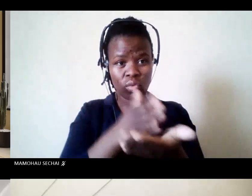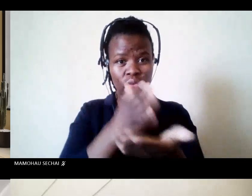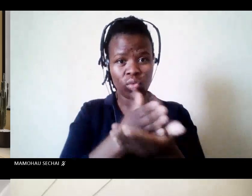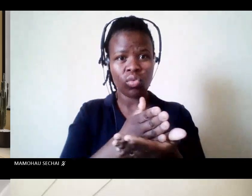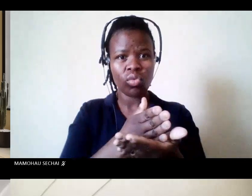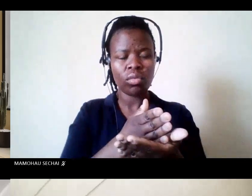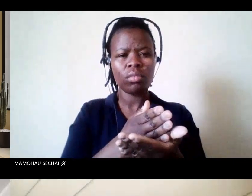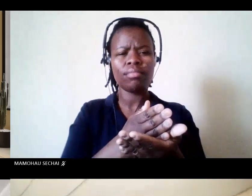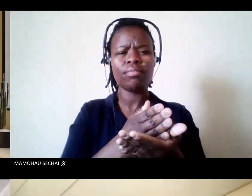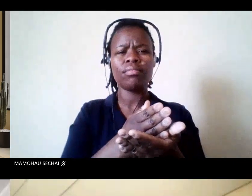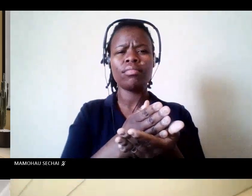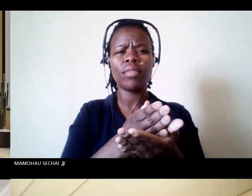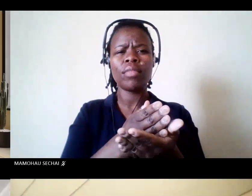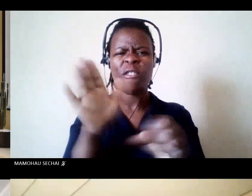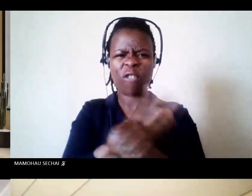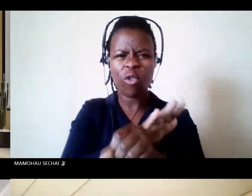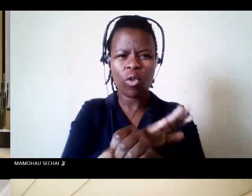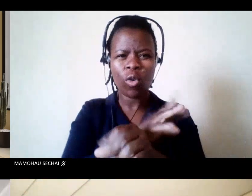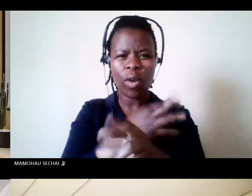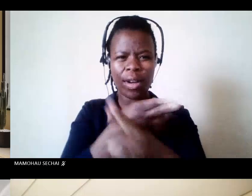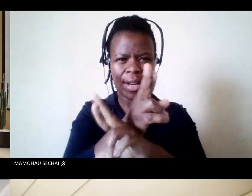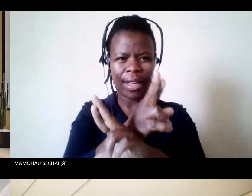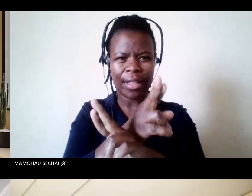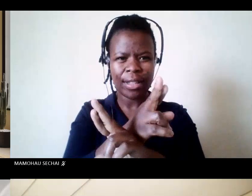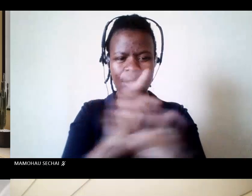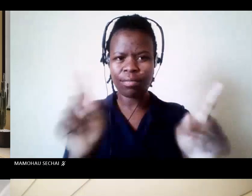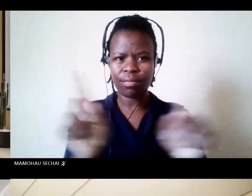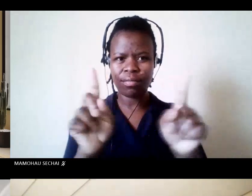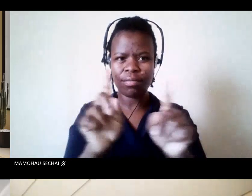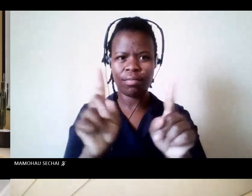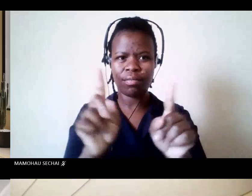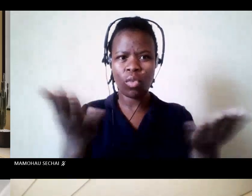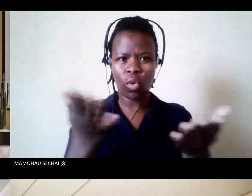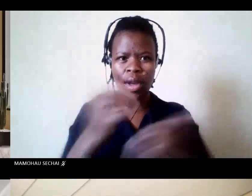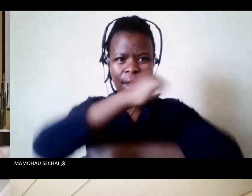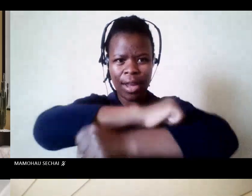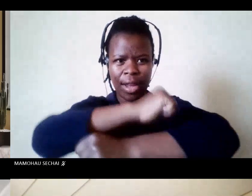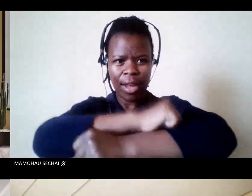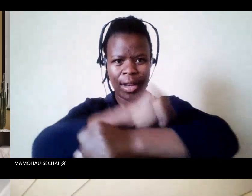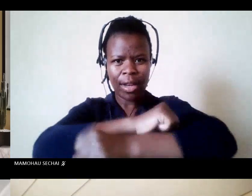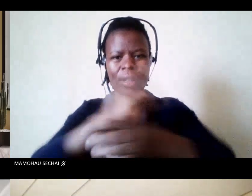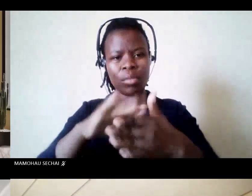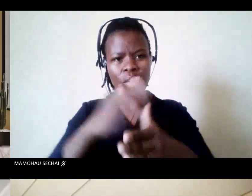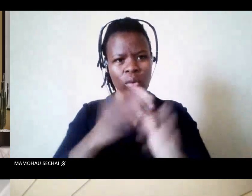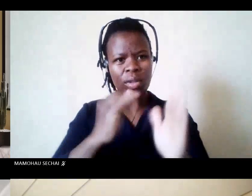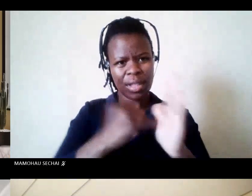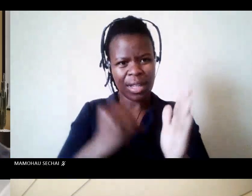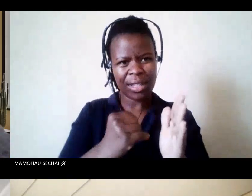full rights to the learners because it was just about in